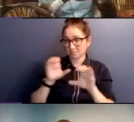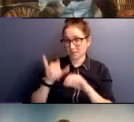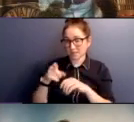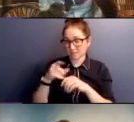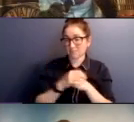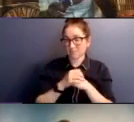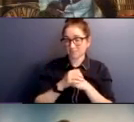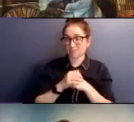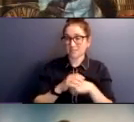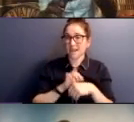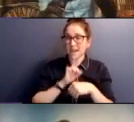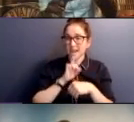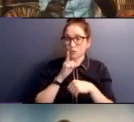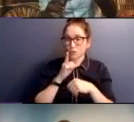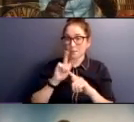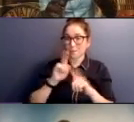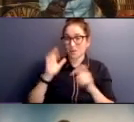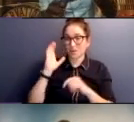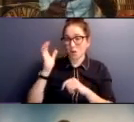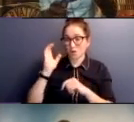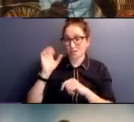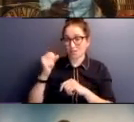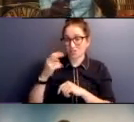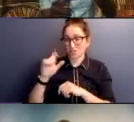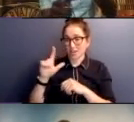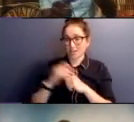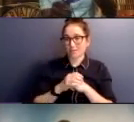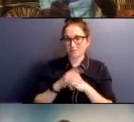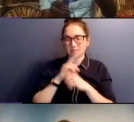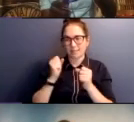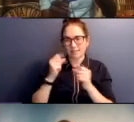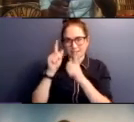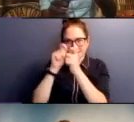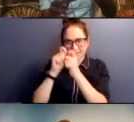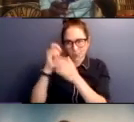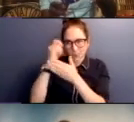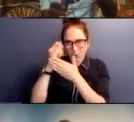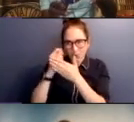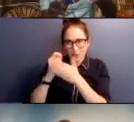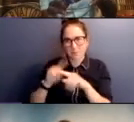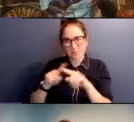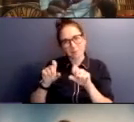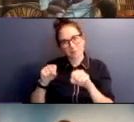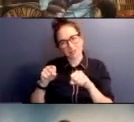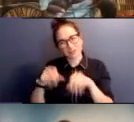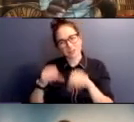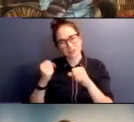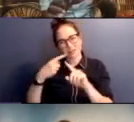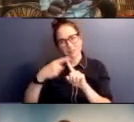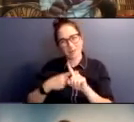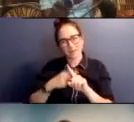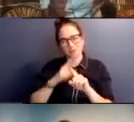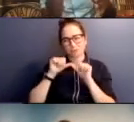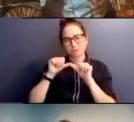it's an actual much bigger coconut shell, and they went into a lot of detail with it. But it took months for them to make this. This was an